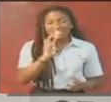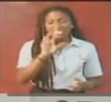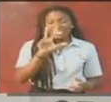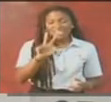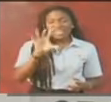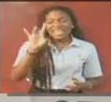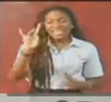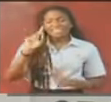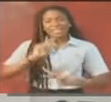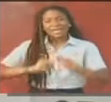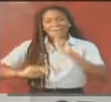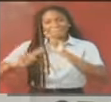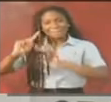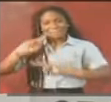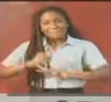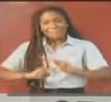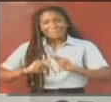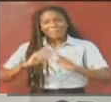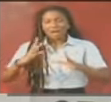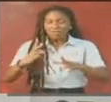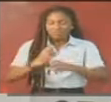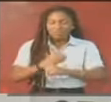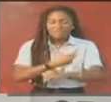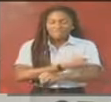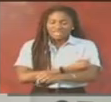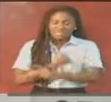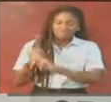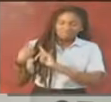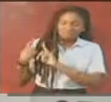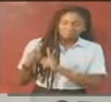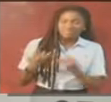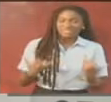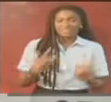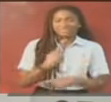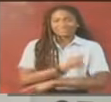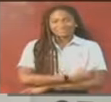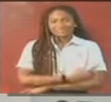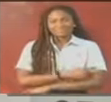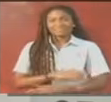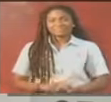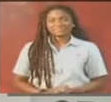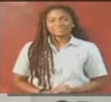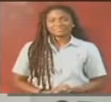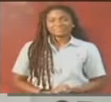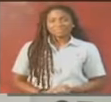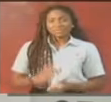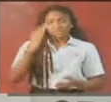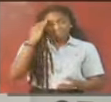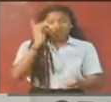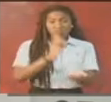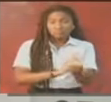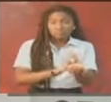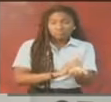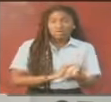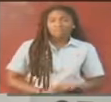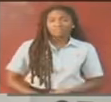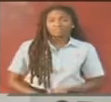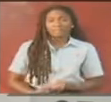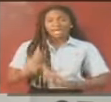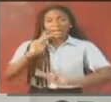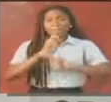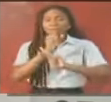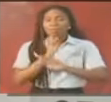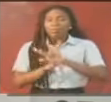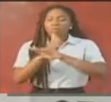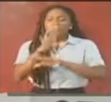38,638 persons vaccinated to date. The target high-risk exposure healthcare workers, persons 60 plus,